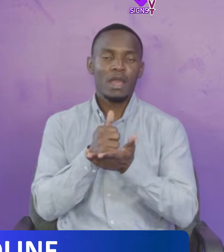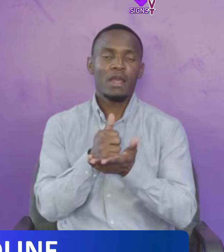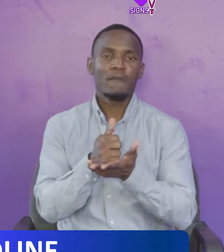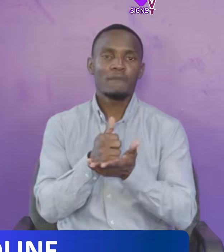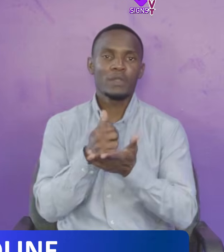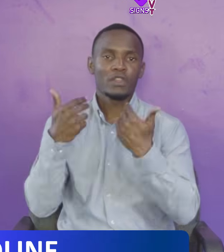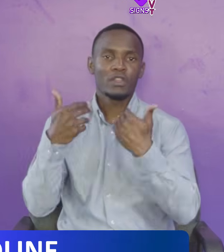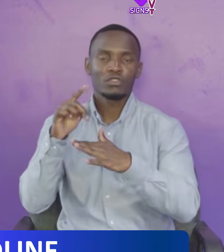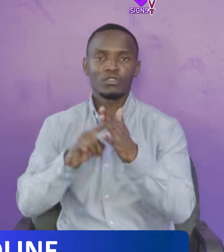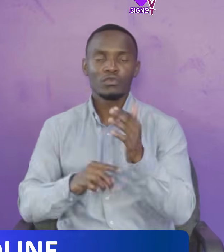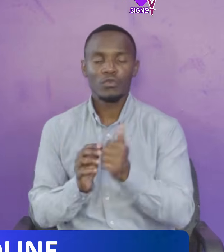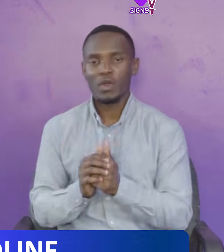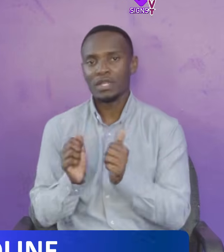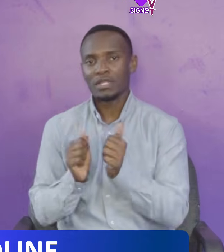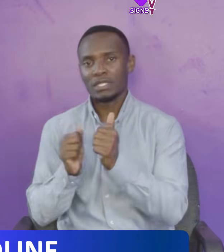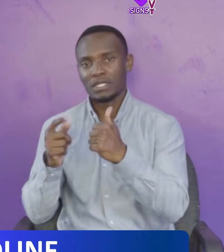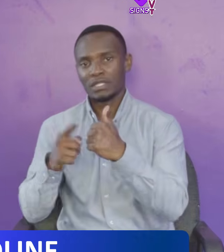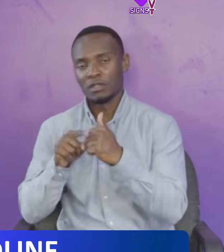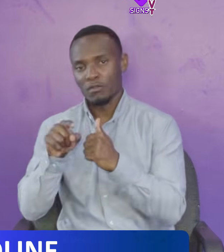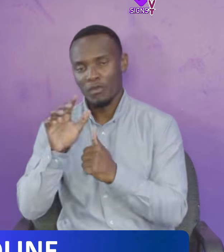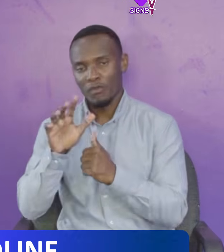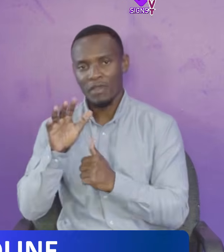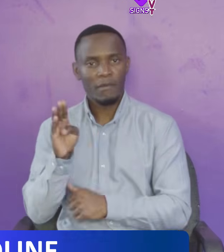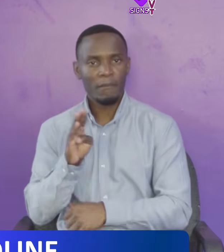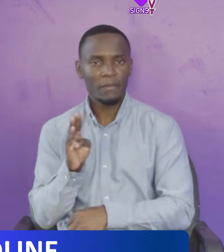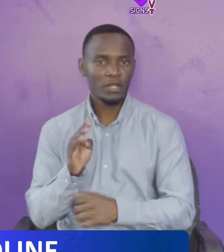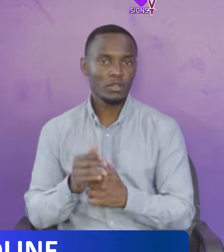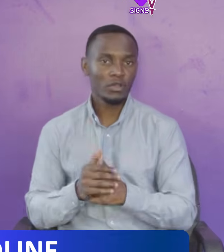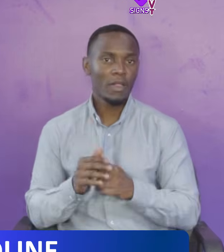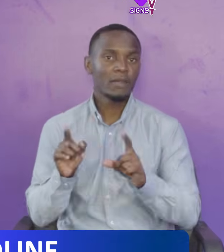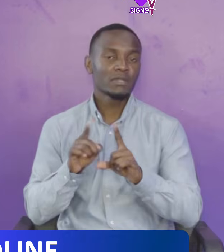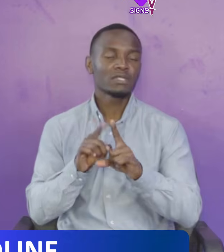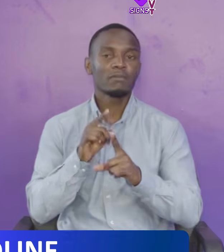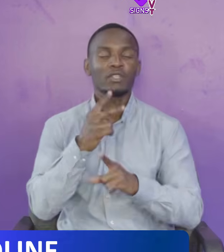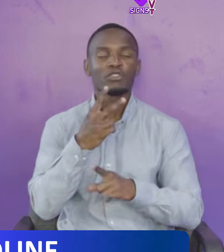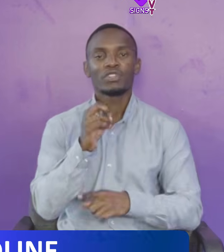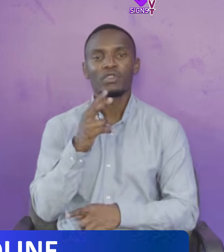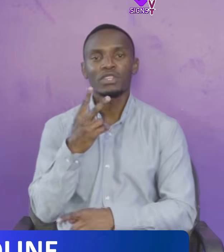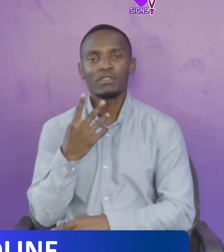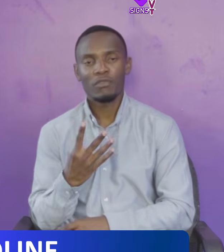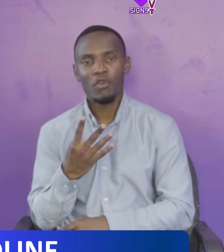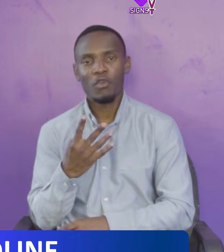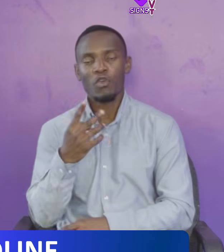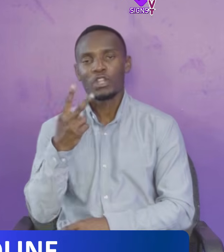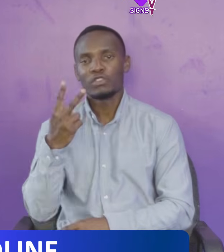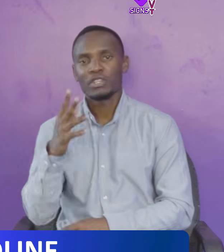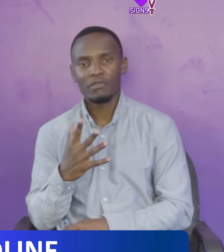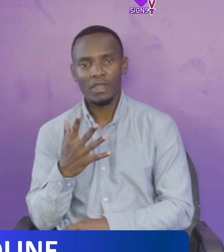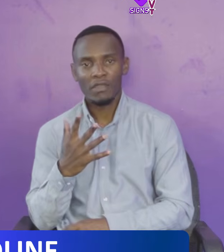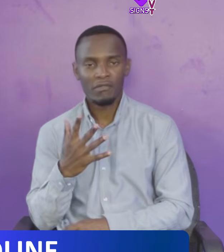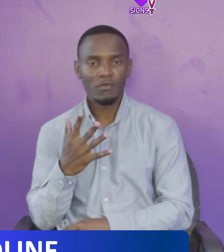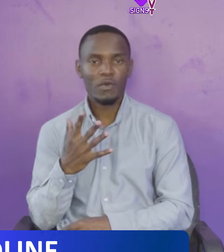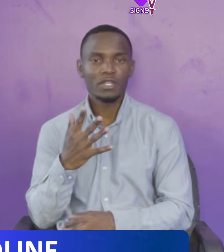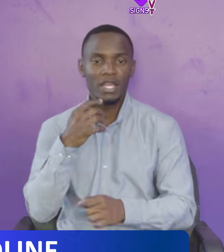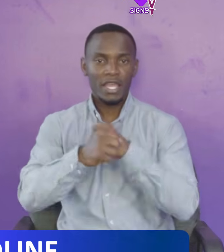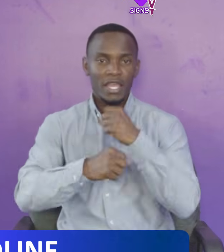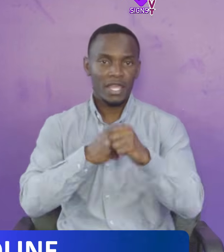billion in public funds. In its 2024-2025 annual performance summary released on